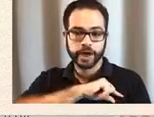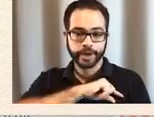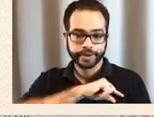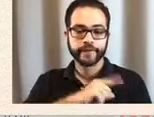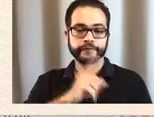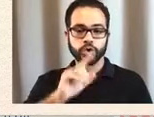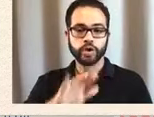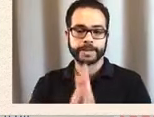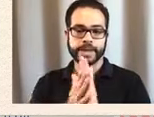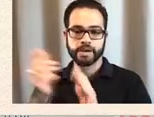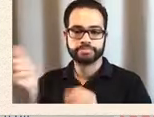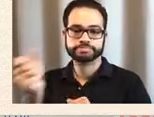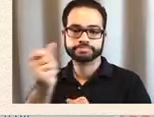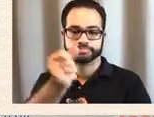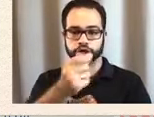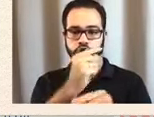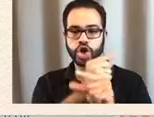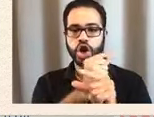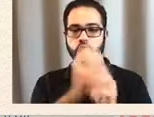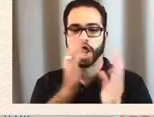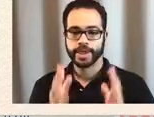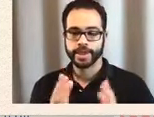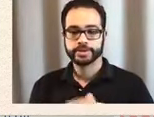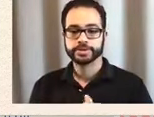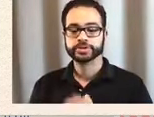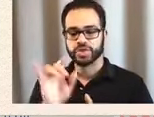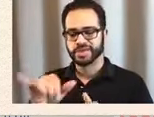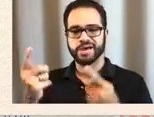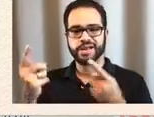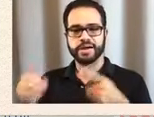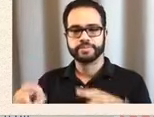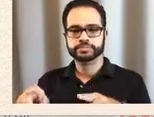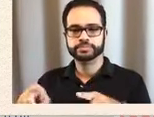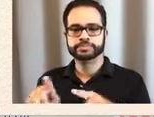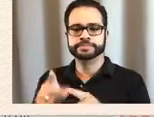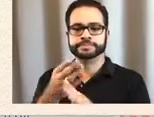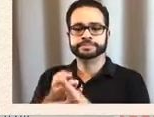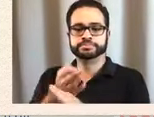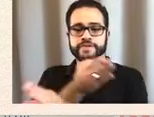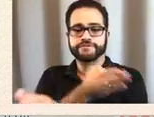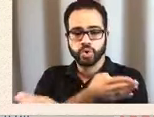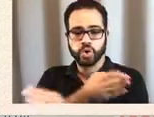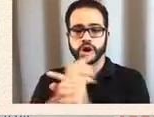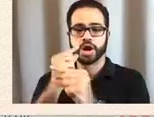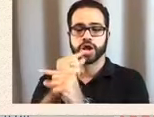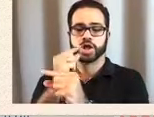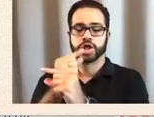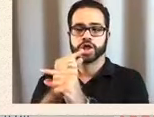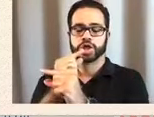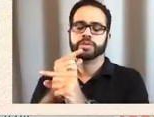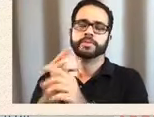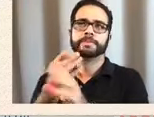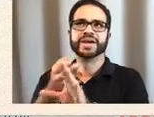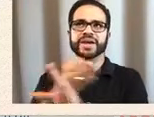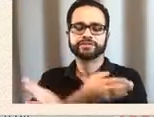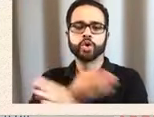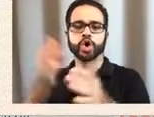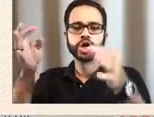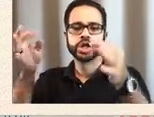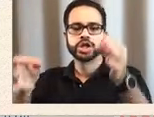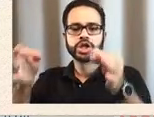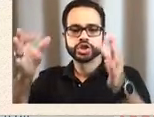advocate. So that happens before the judge signs off on the